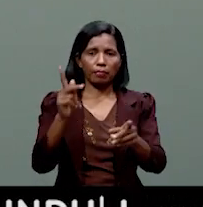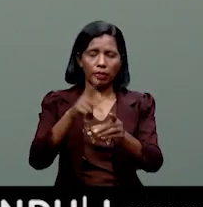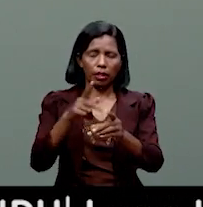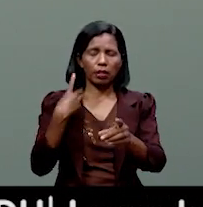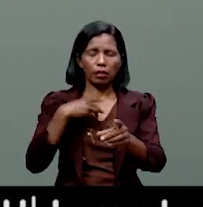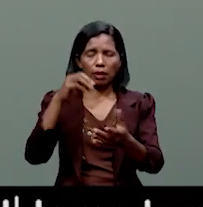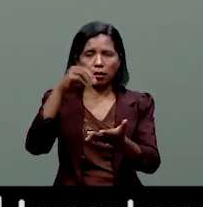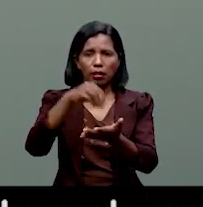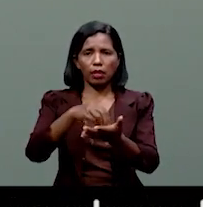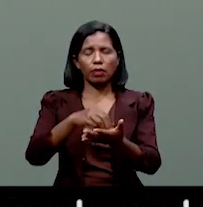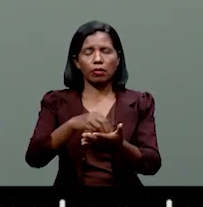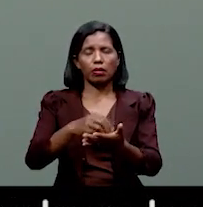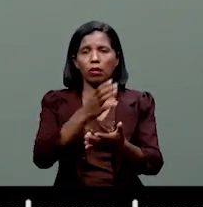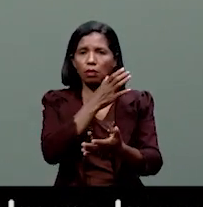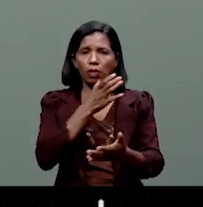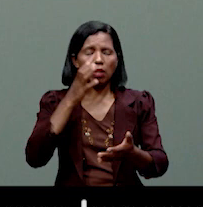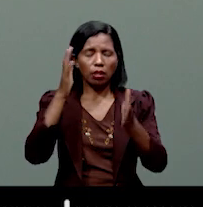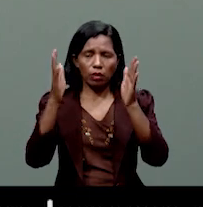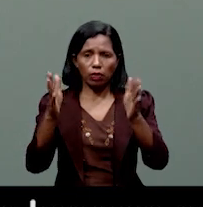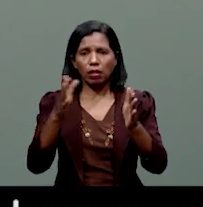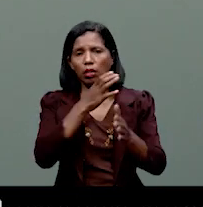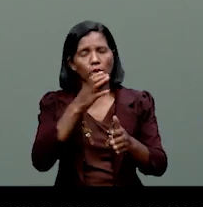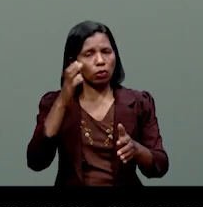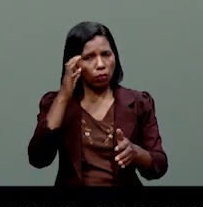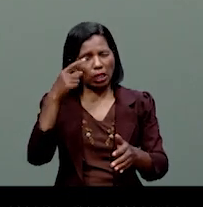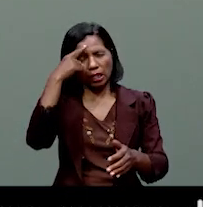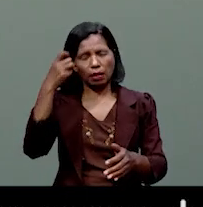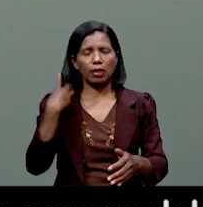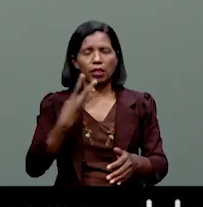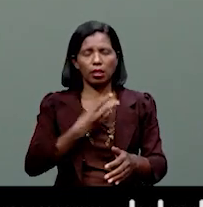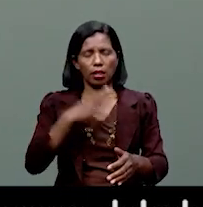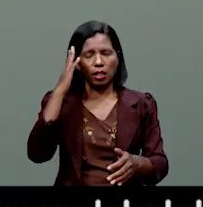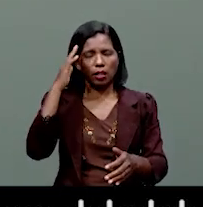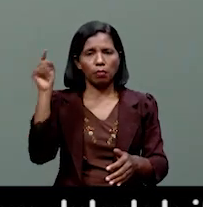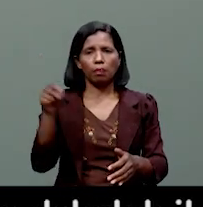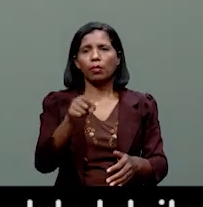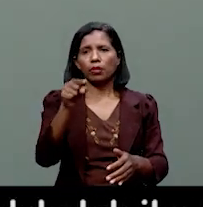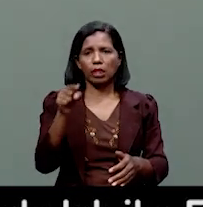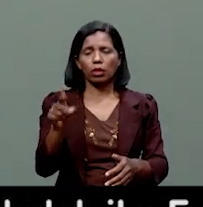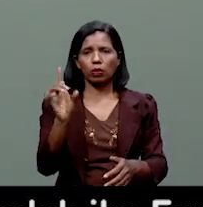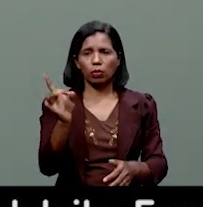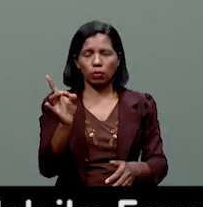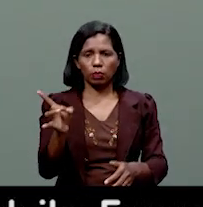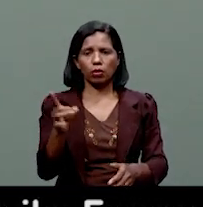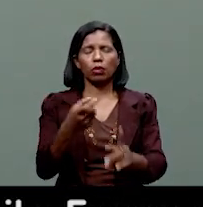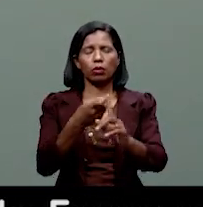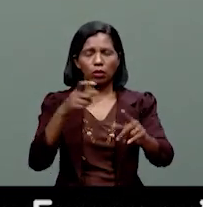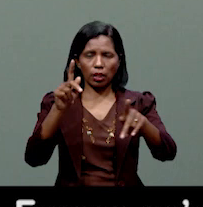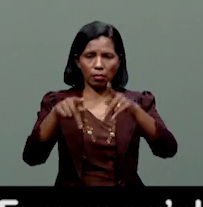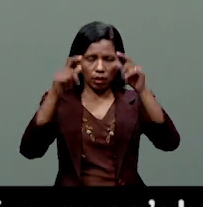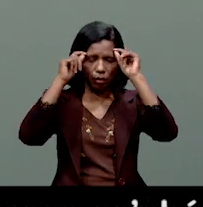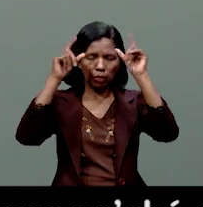area setor agricultura tambi ta tene kata porcento hitunulu husi timoron